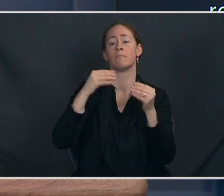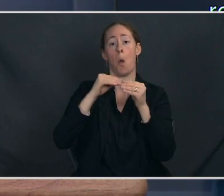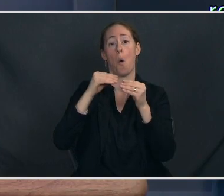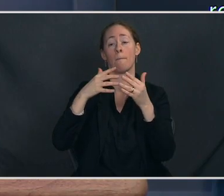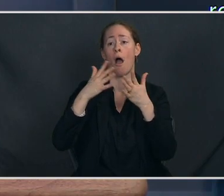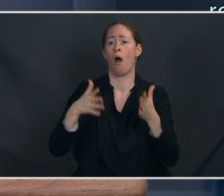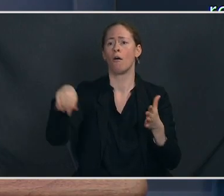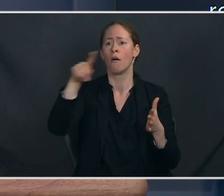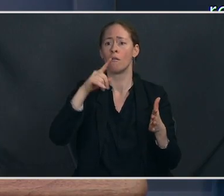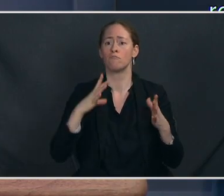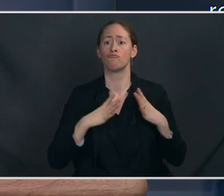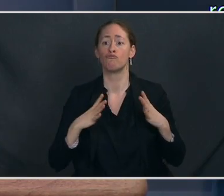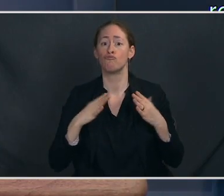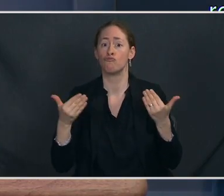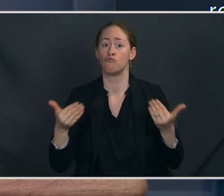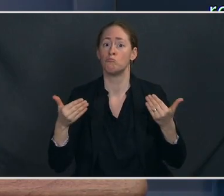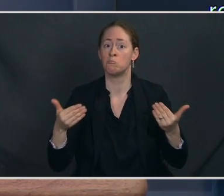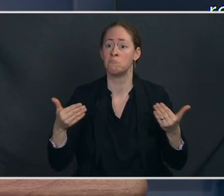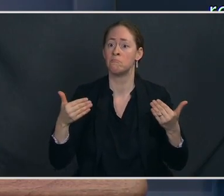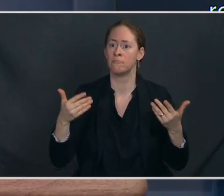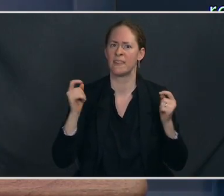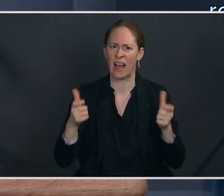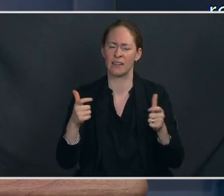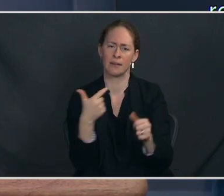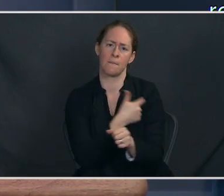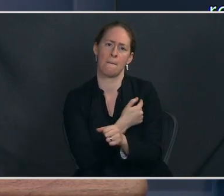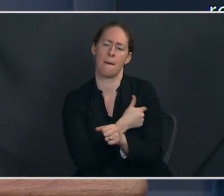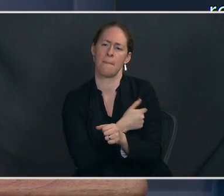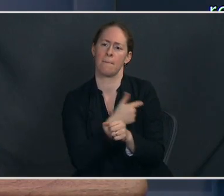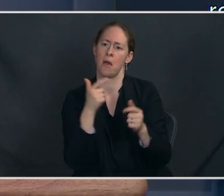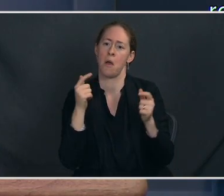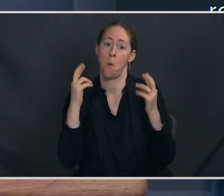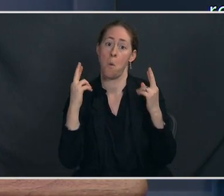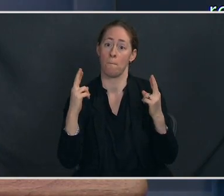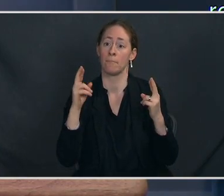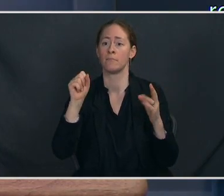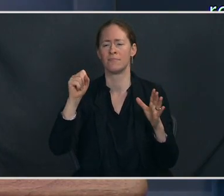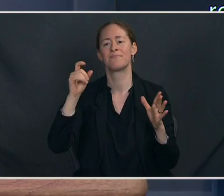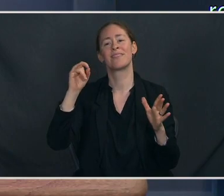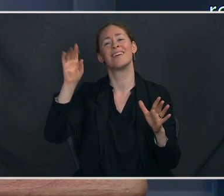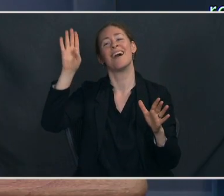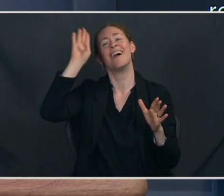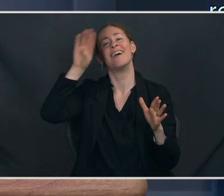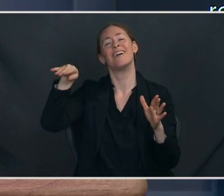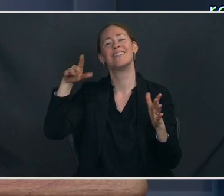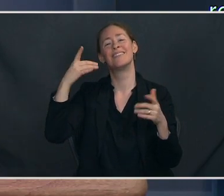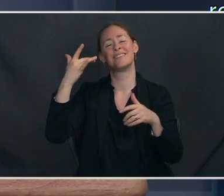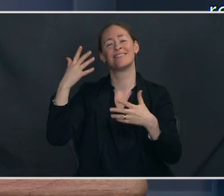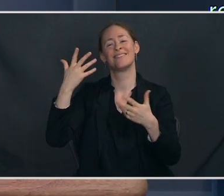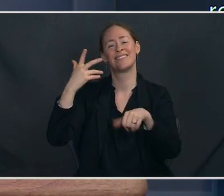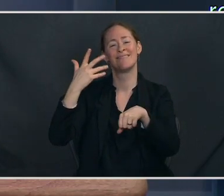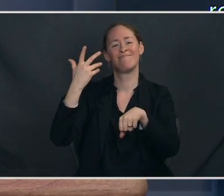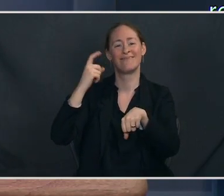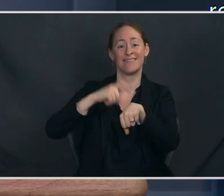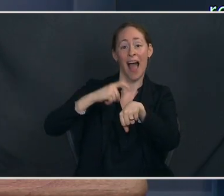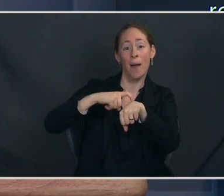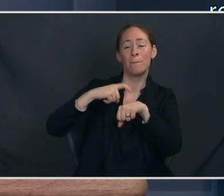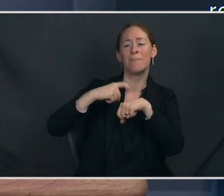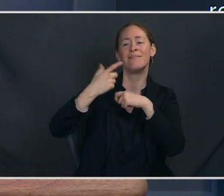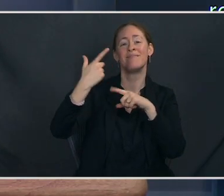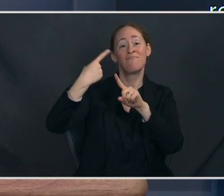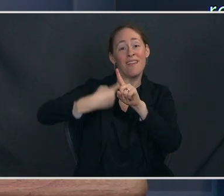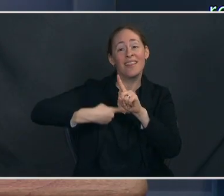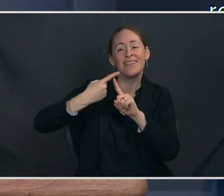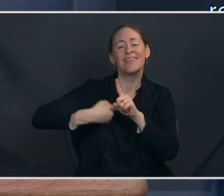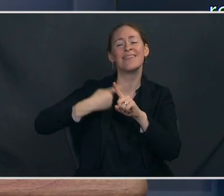as quickly as possible. But he has also said many times it will take months and months for a broad swath of the